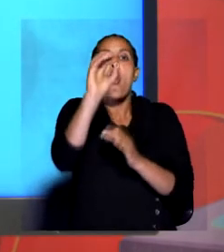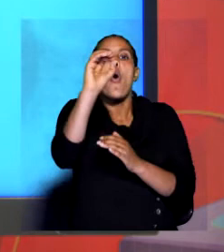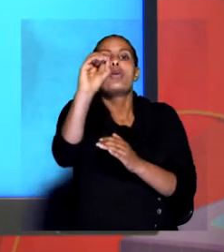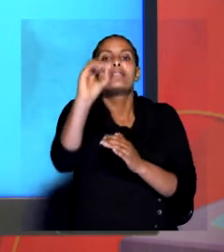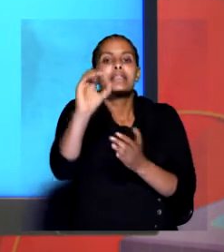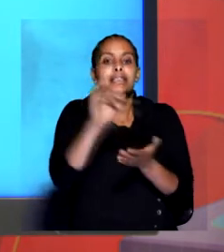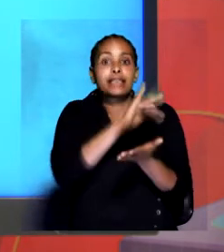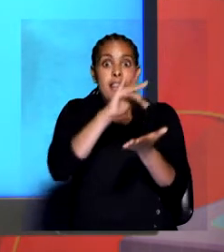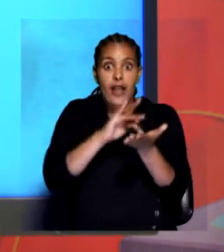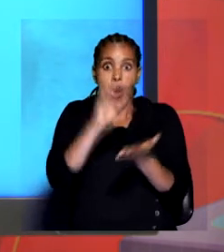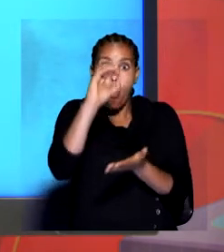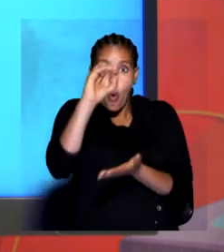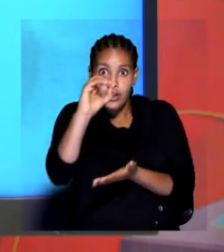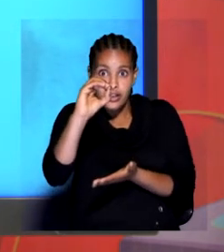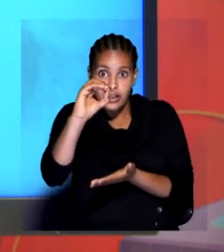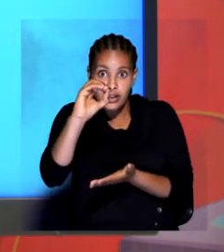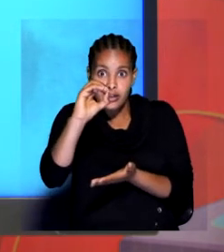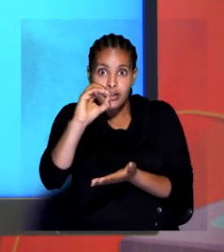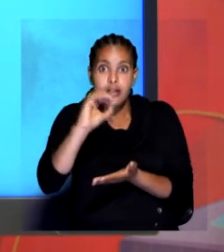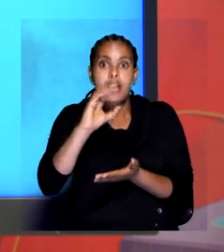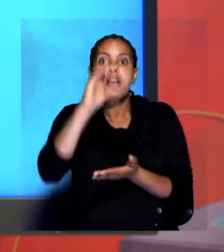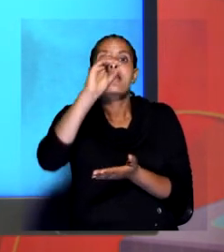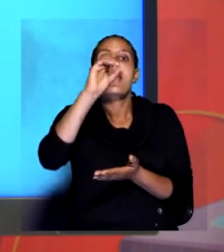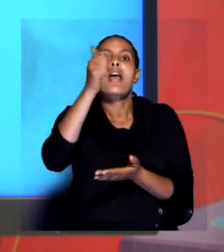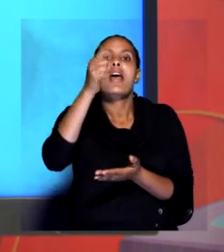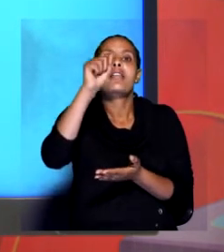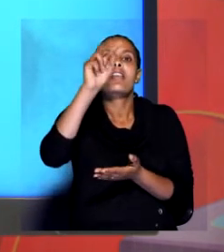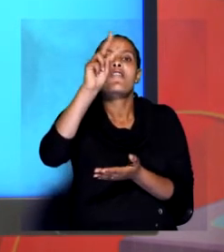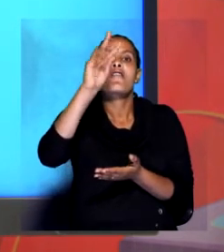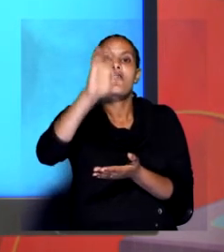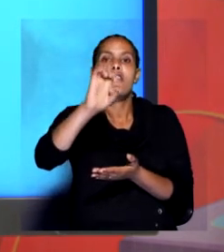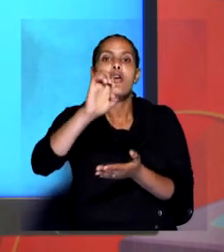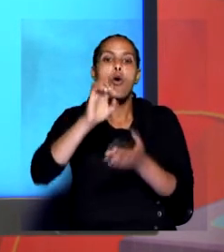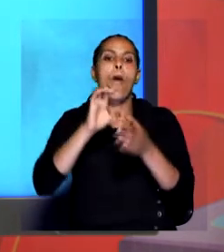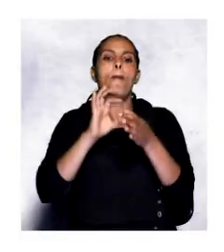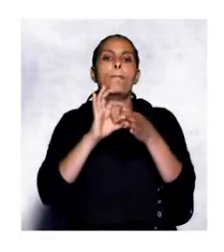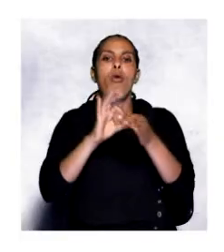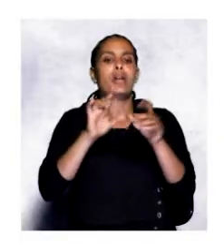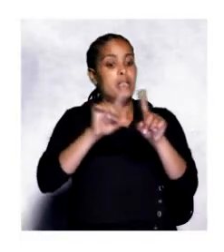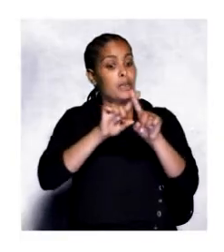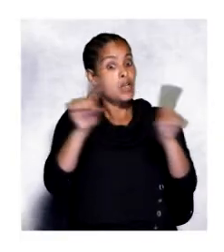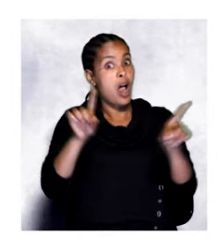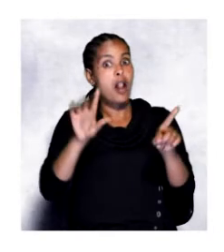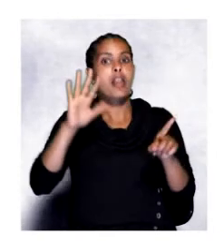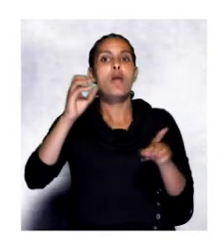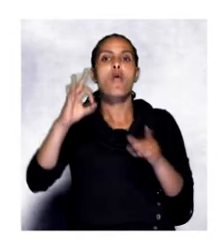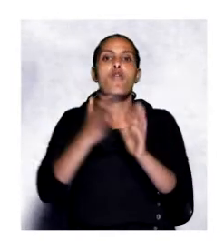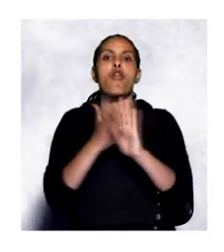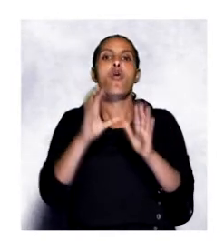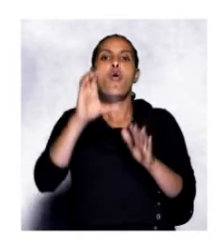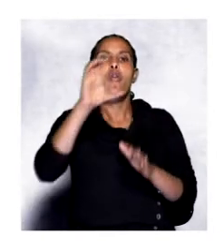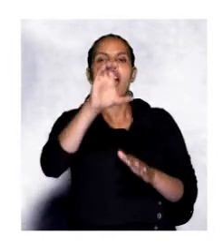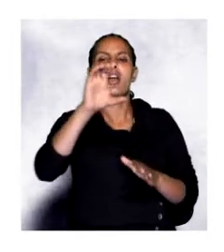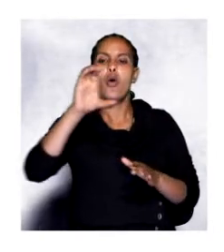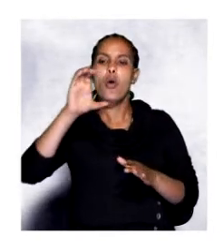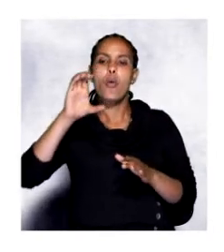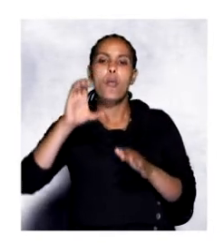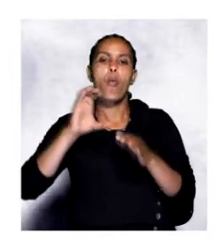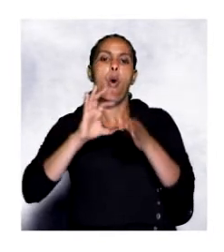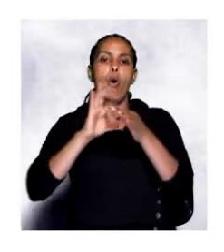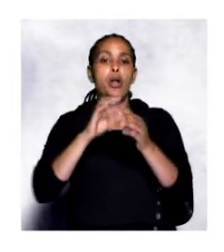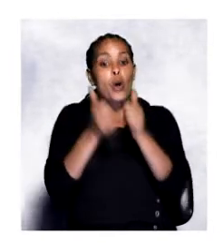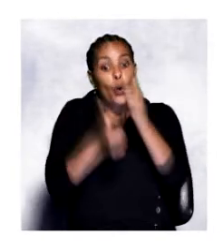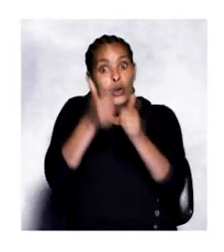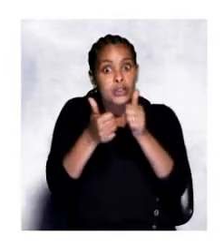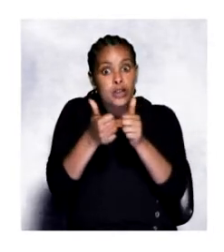The central oxygen is dative bond, special type of covalent bond in